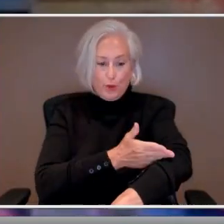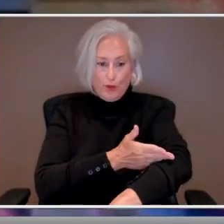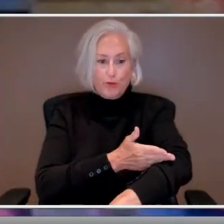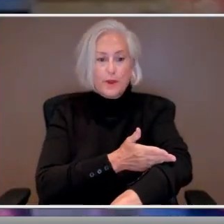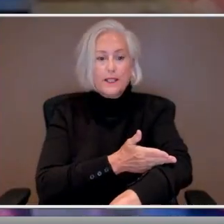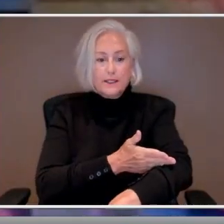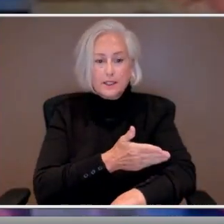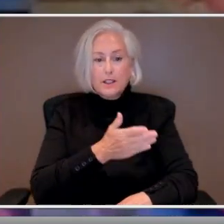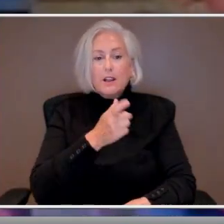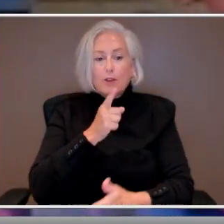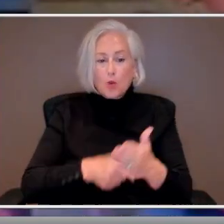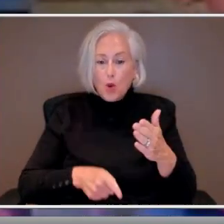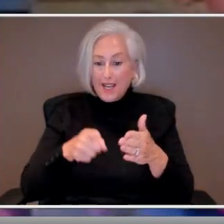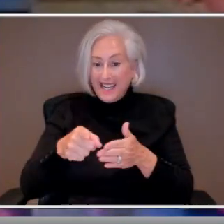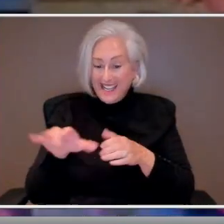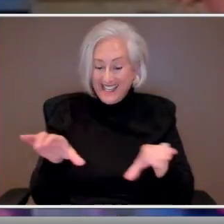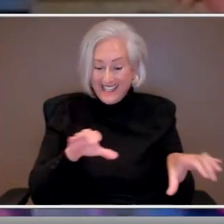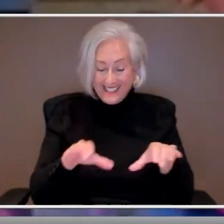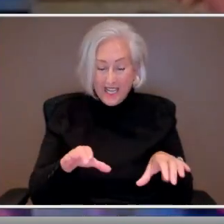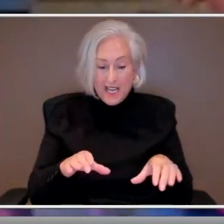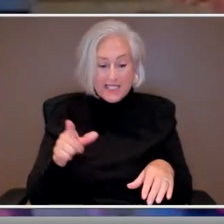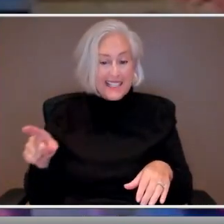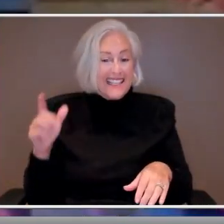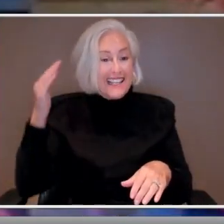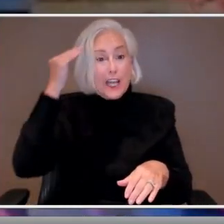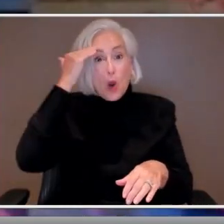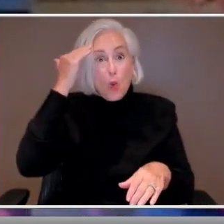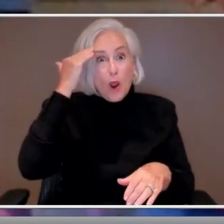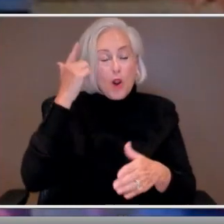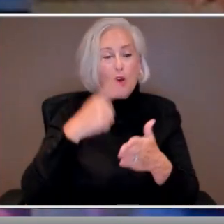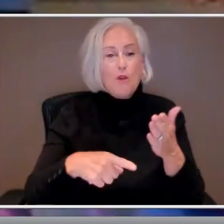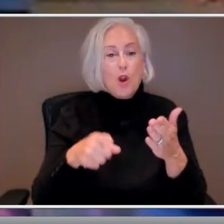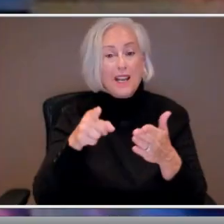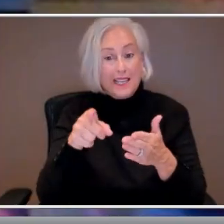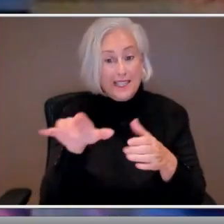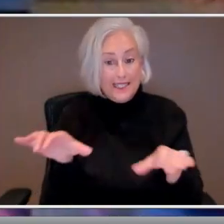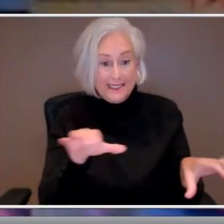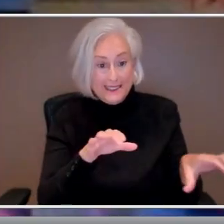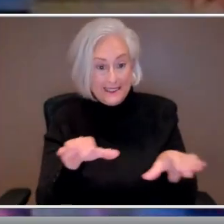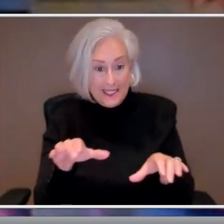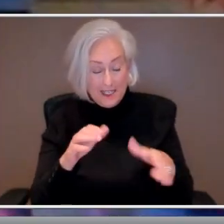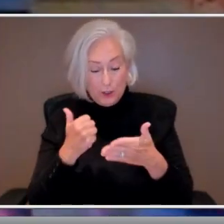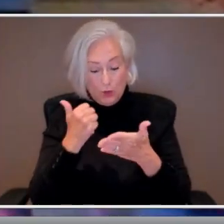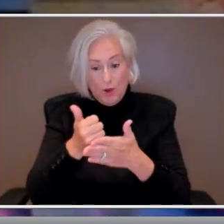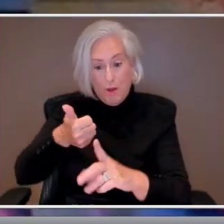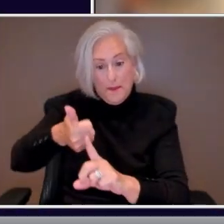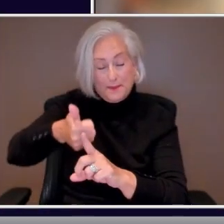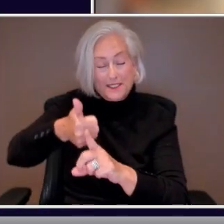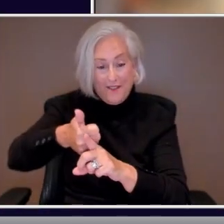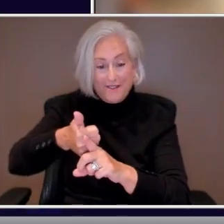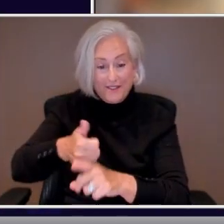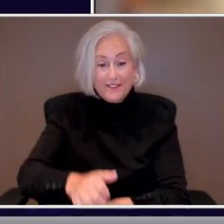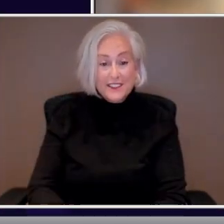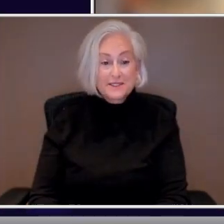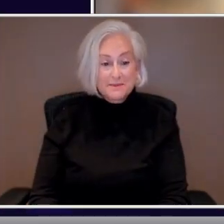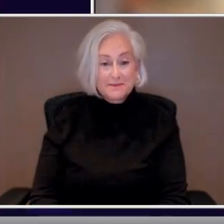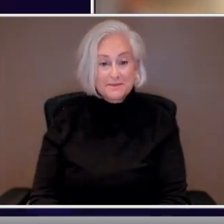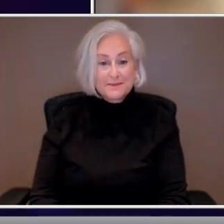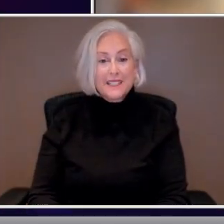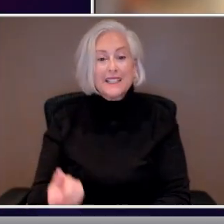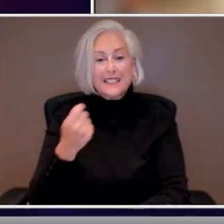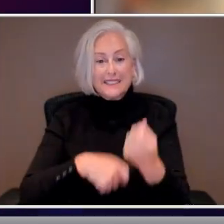he's doing, and him being more aware of what he's doing, to help himself, like instead of eating